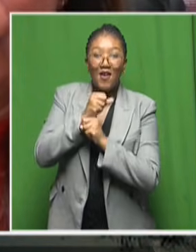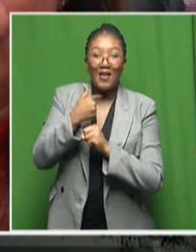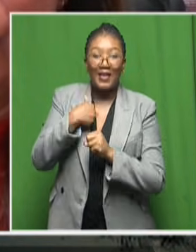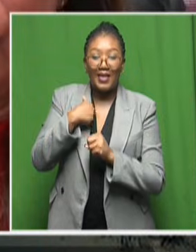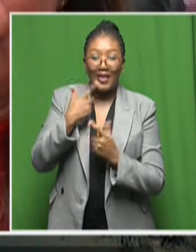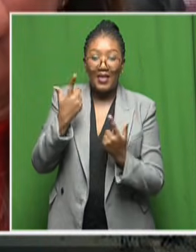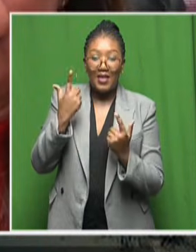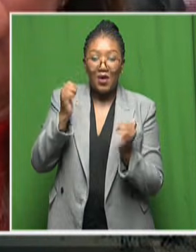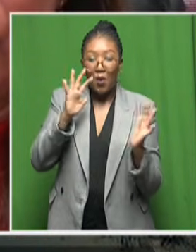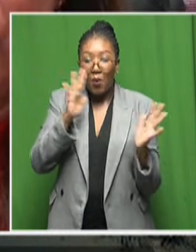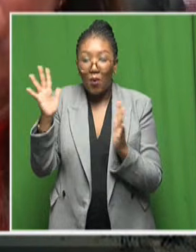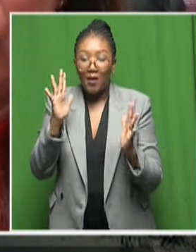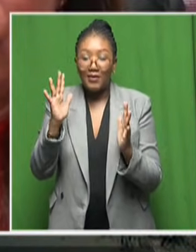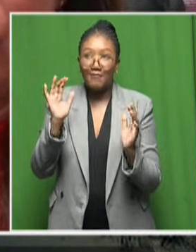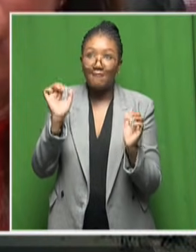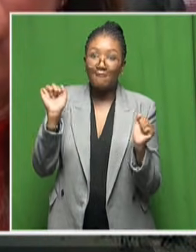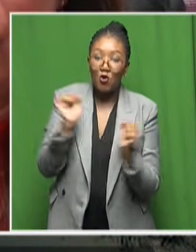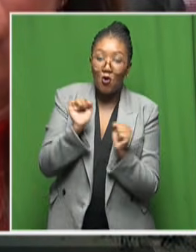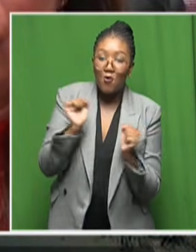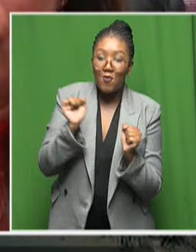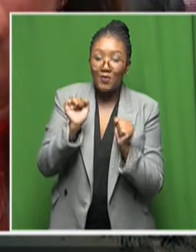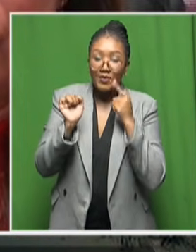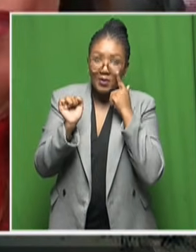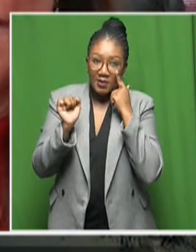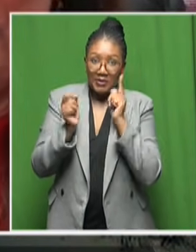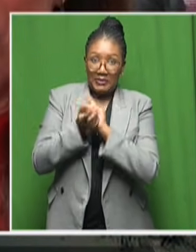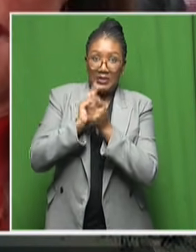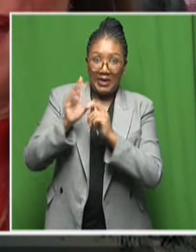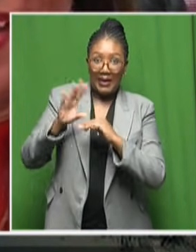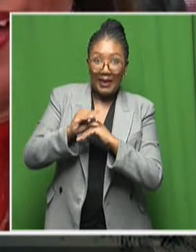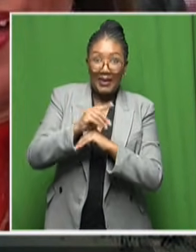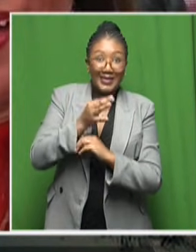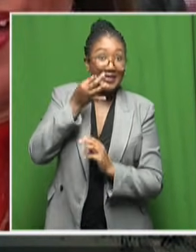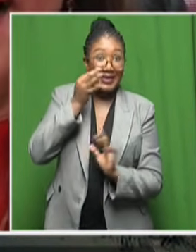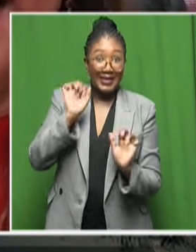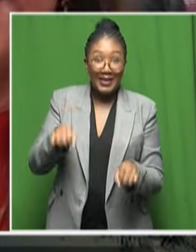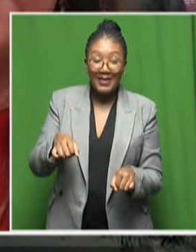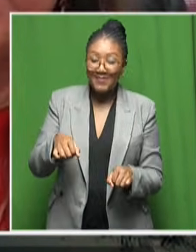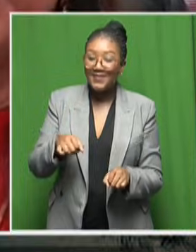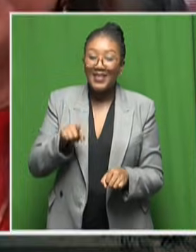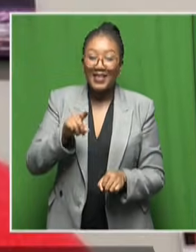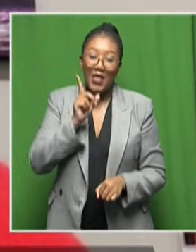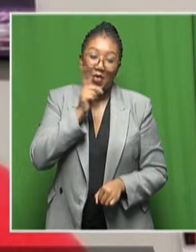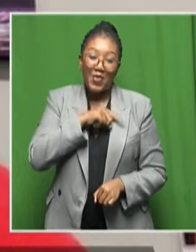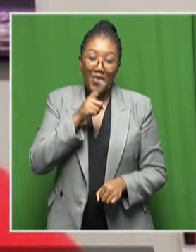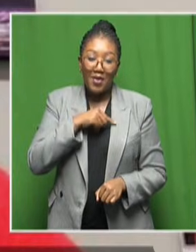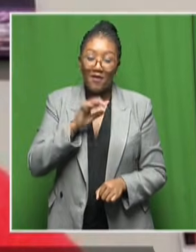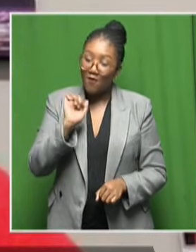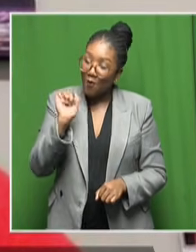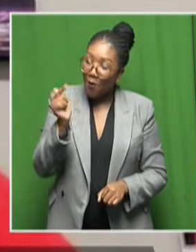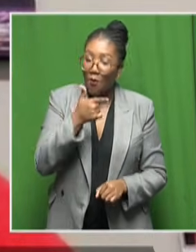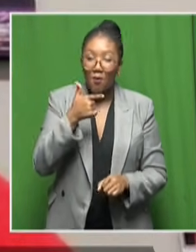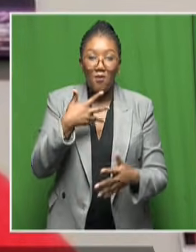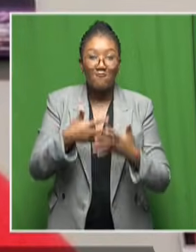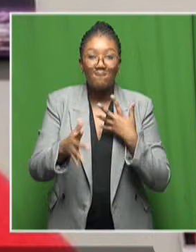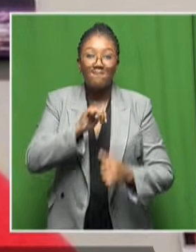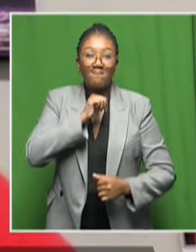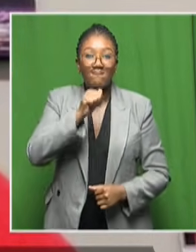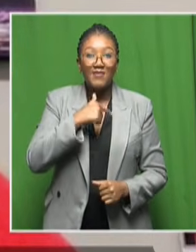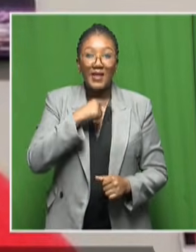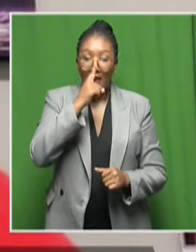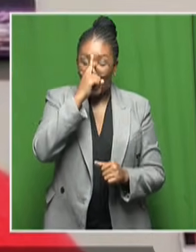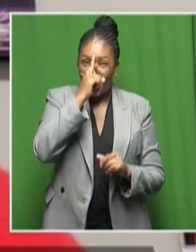cool days. Perhaps you want to talk to those myths. Yeah, definitely it's a myth, Leanne. And we do find